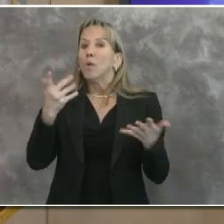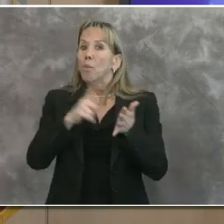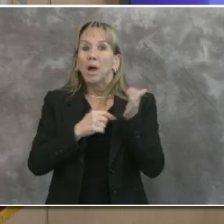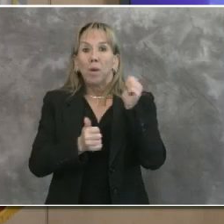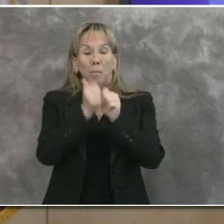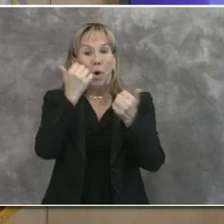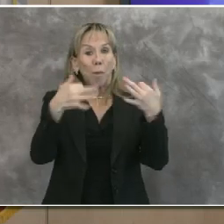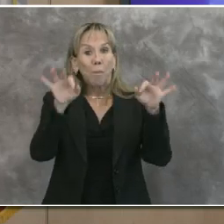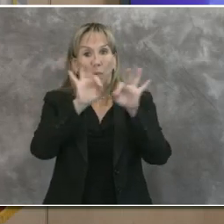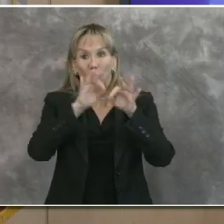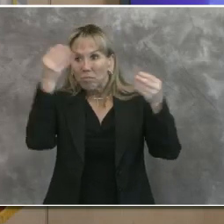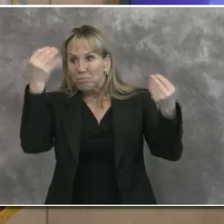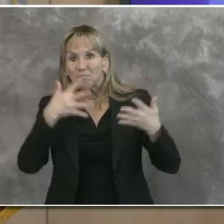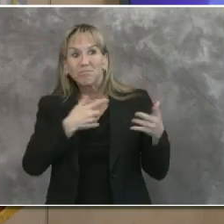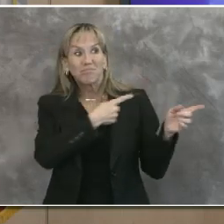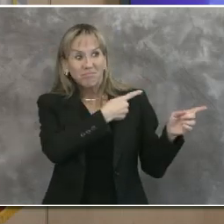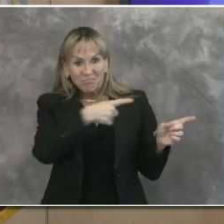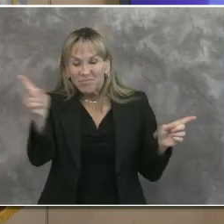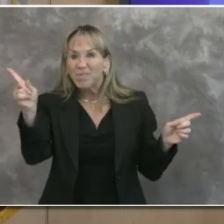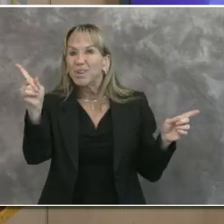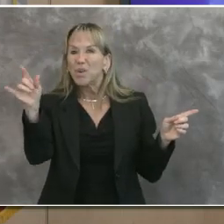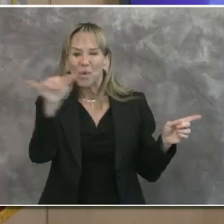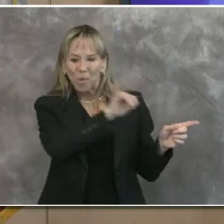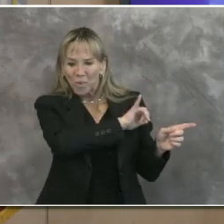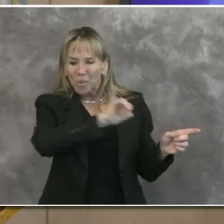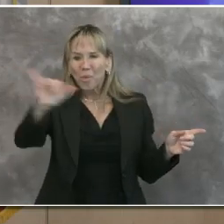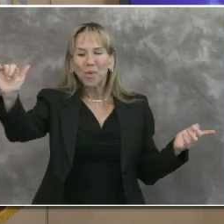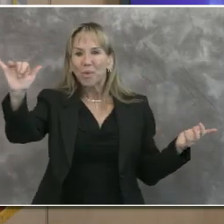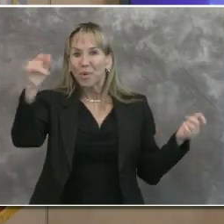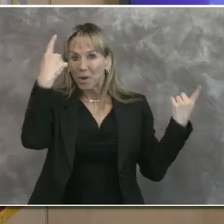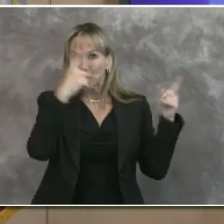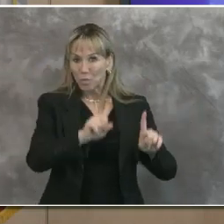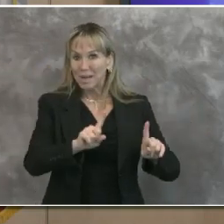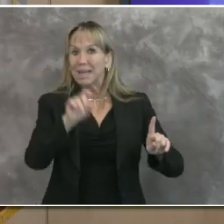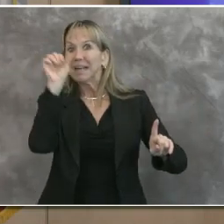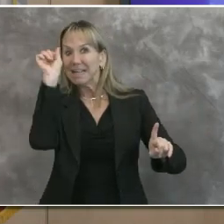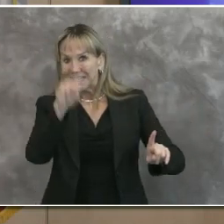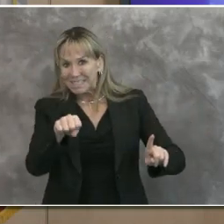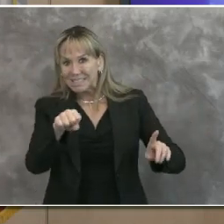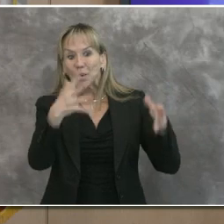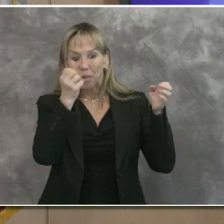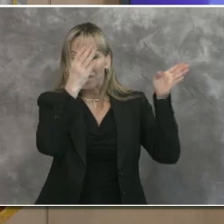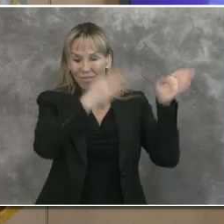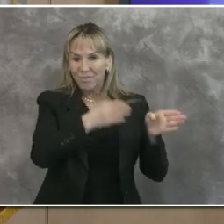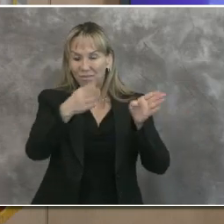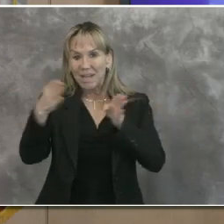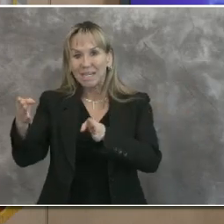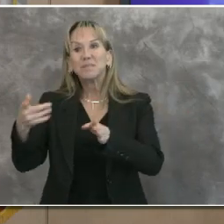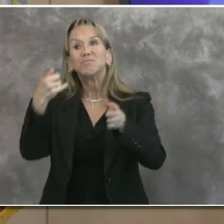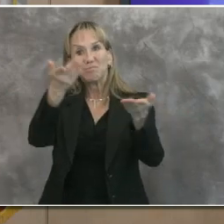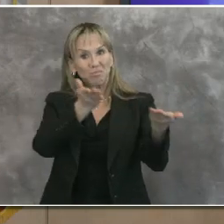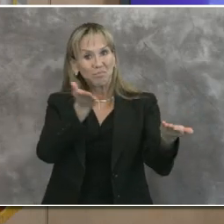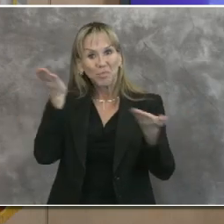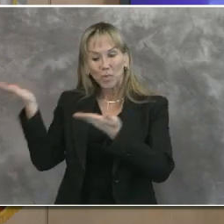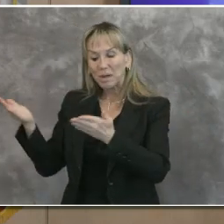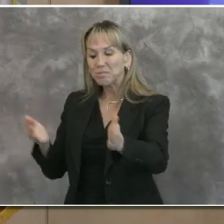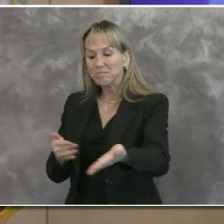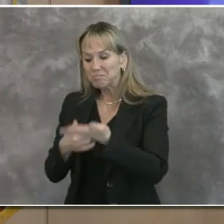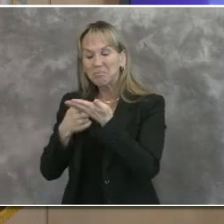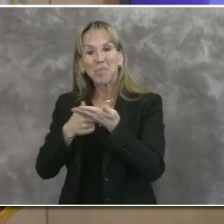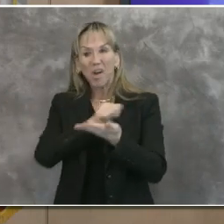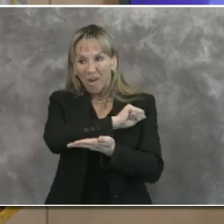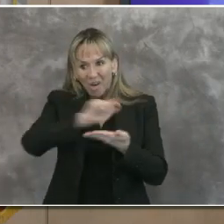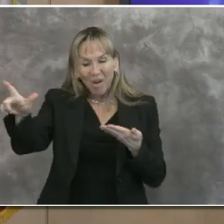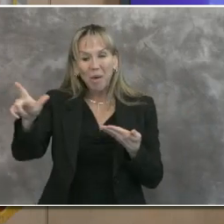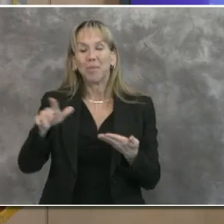us that there was unanimous agreement of the coastal mayors that this was the phasing that they would like, we took that recommendation and that unanimous